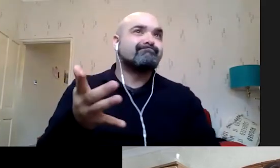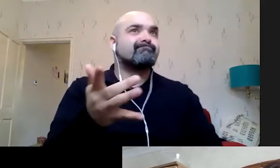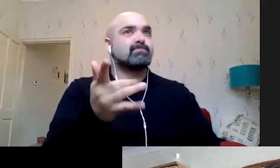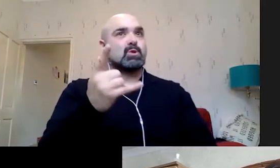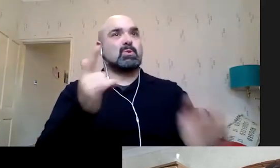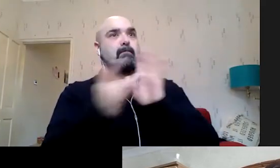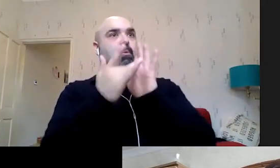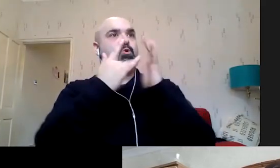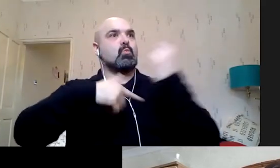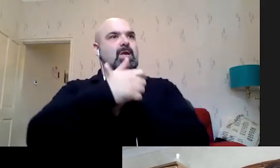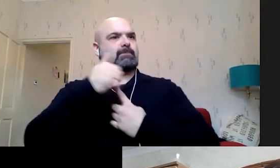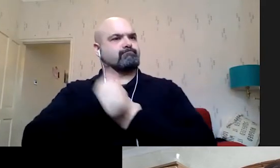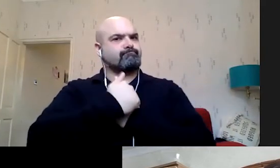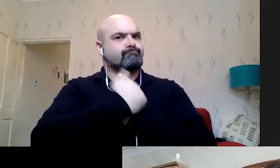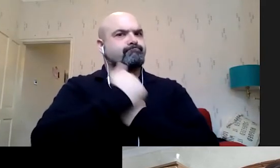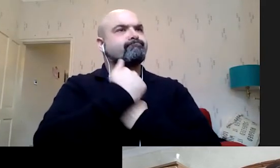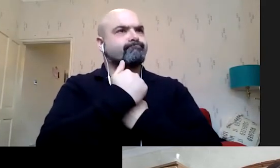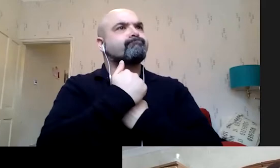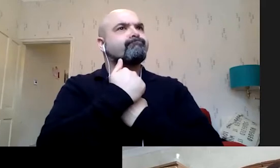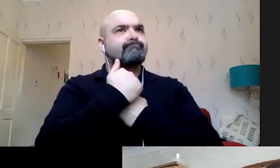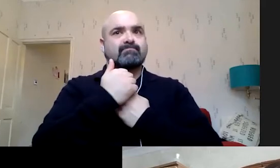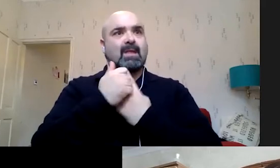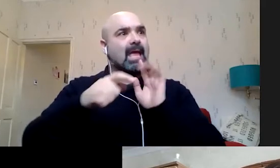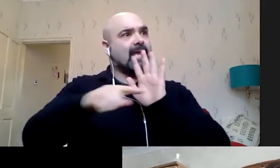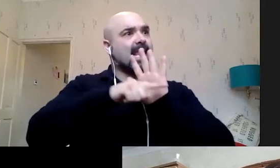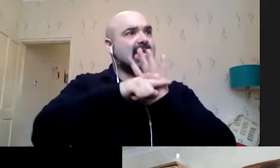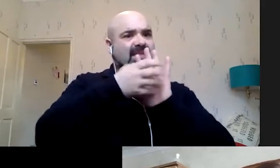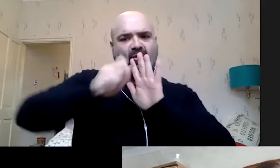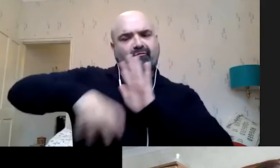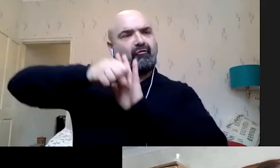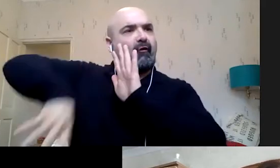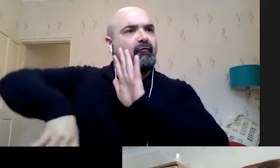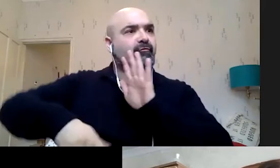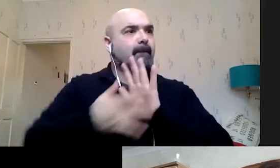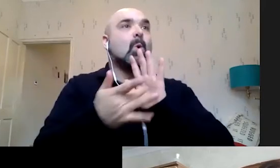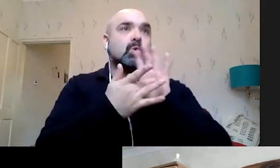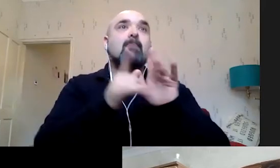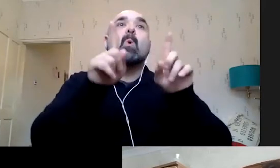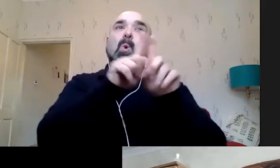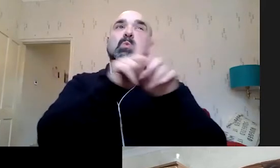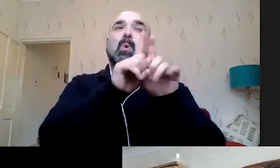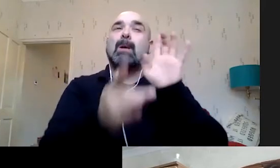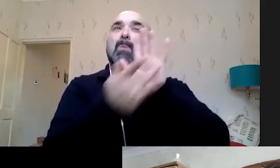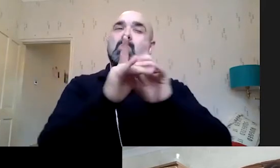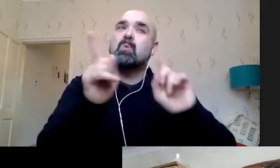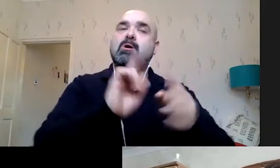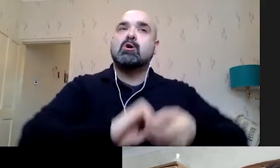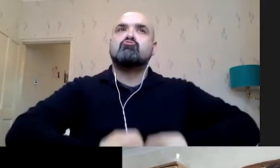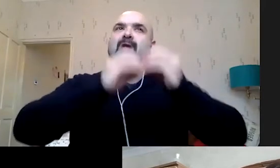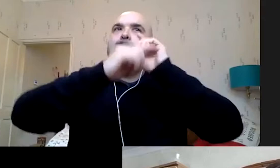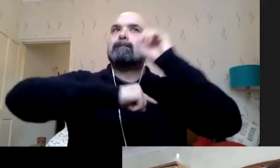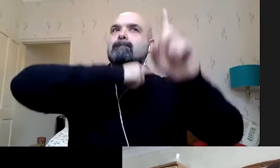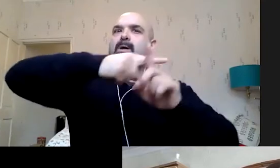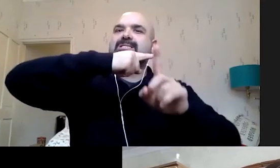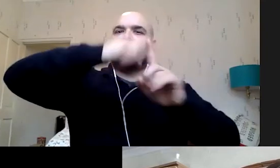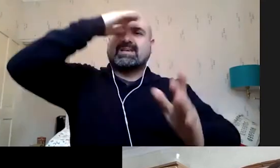of that. And it's not just about getting rid of the negative, as we just said, it's also about creating the positive, and making sure that